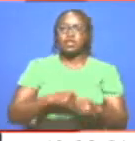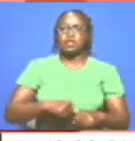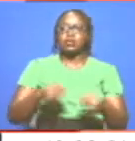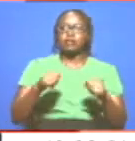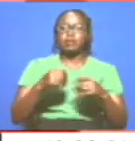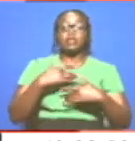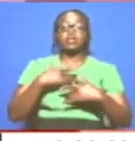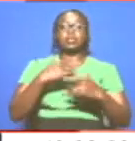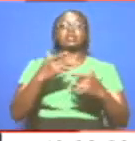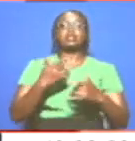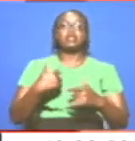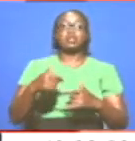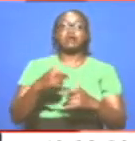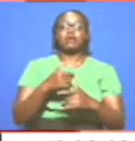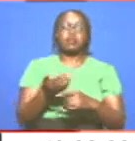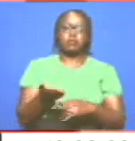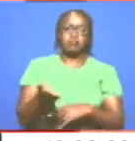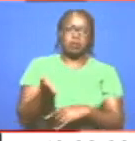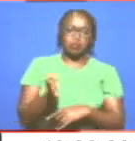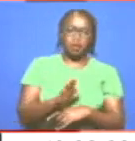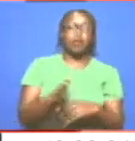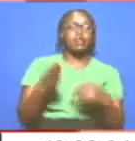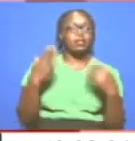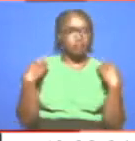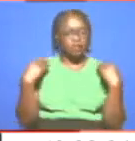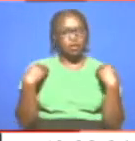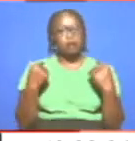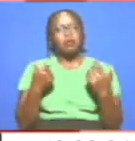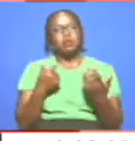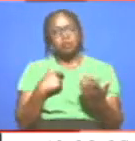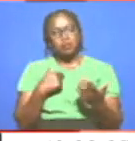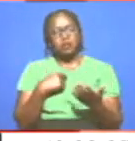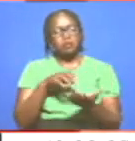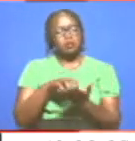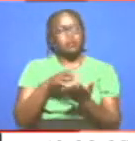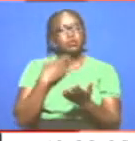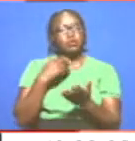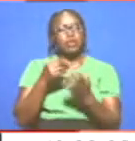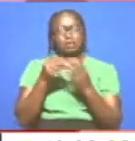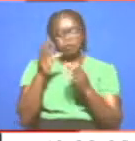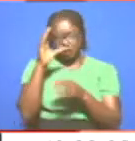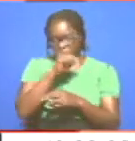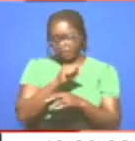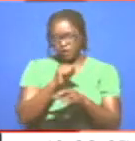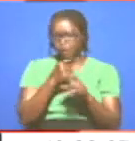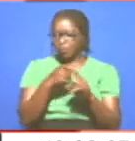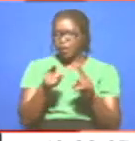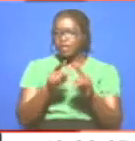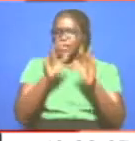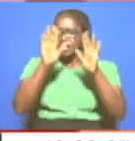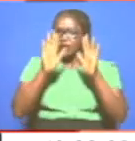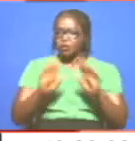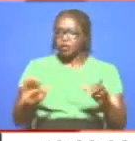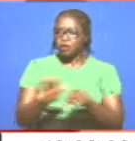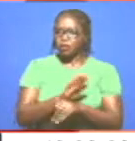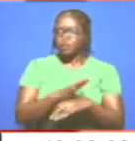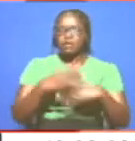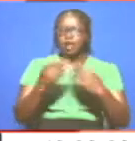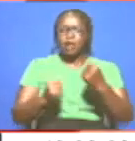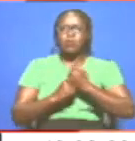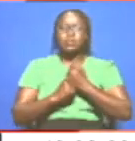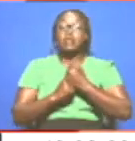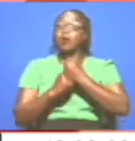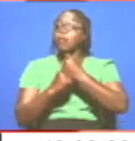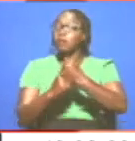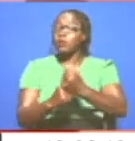interest to bring the cricket back. I may not get the position that I want, but the most important thing is how do we support